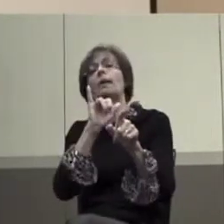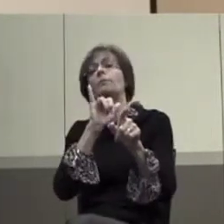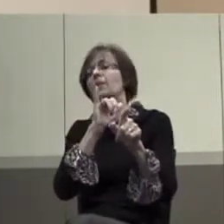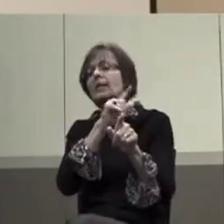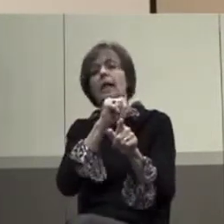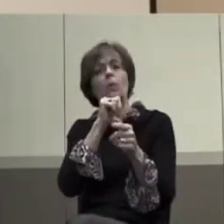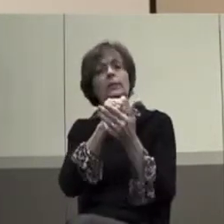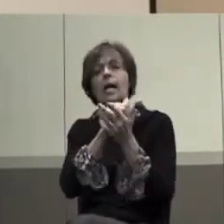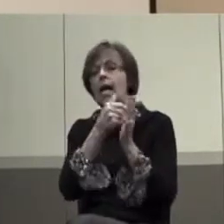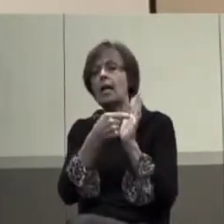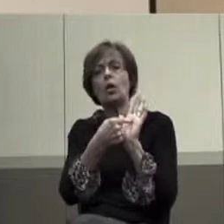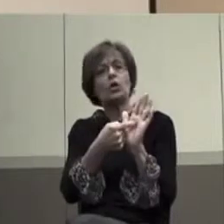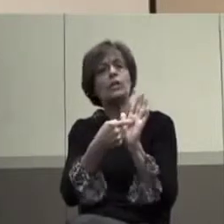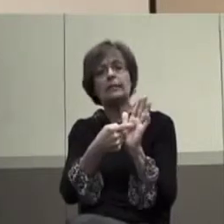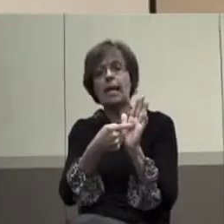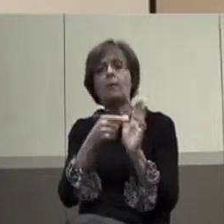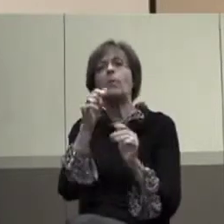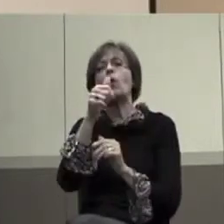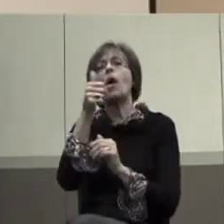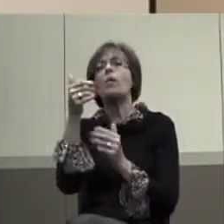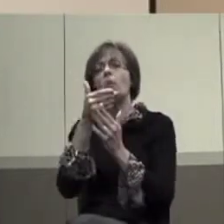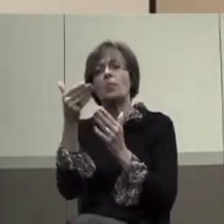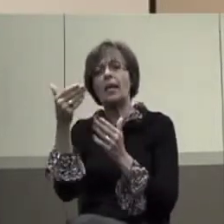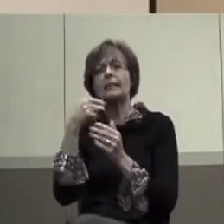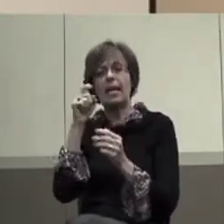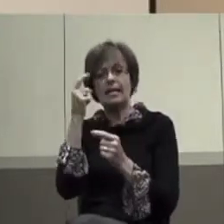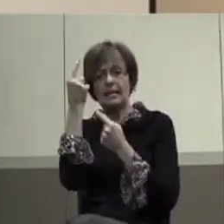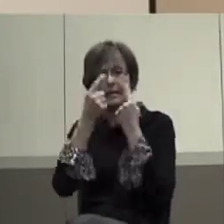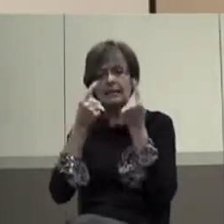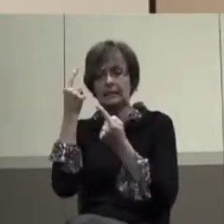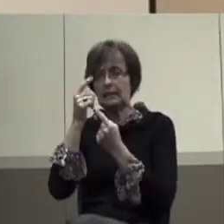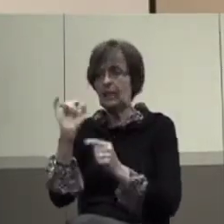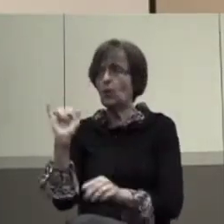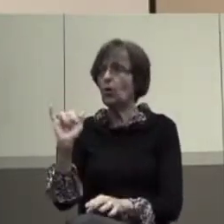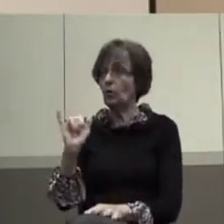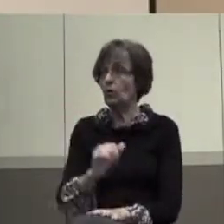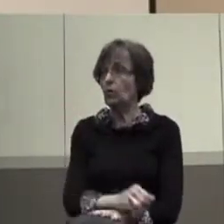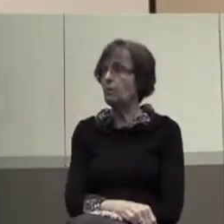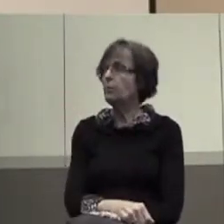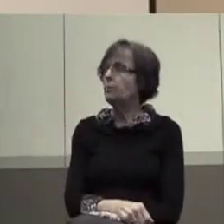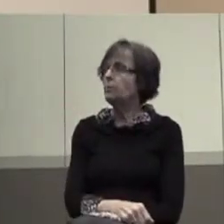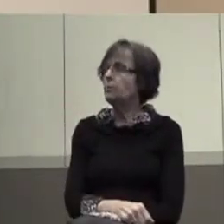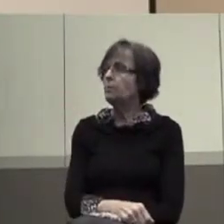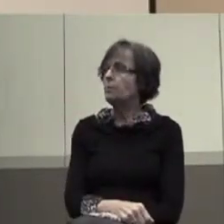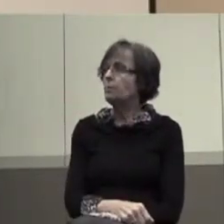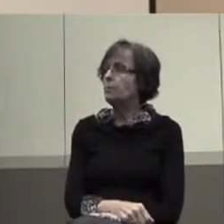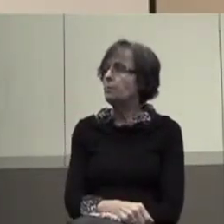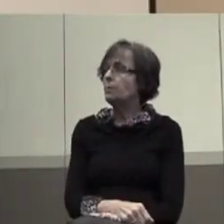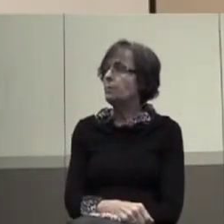not a good sample. There's other stuff that I need to be taken into consideration here. All right?